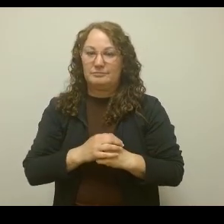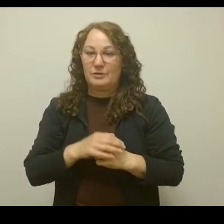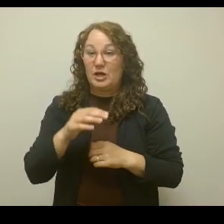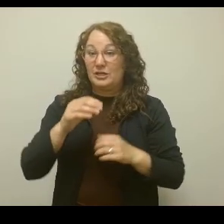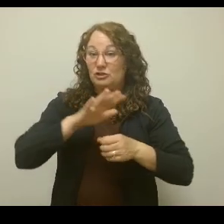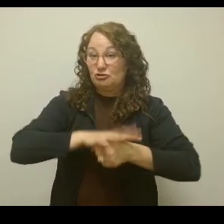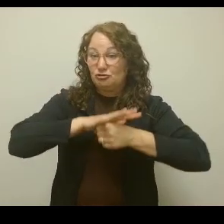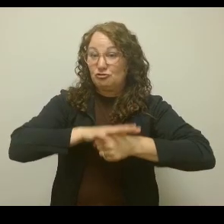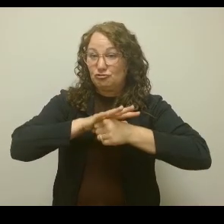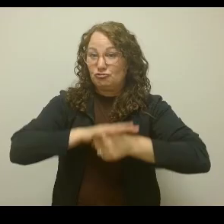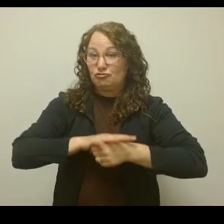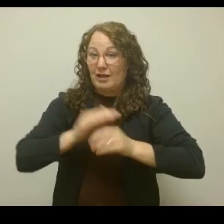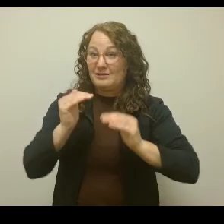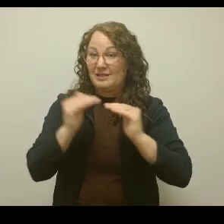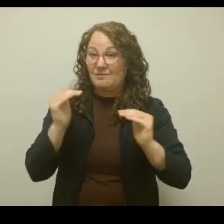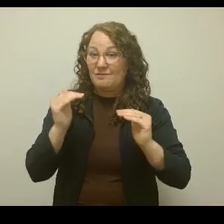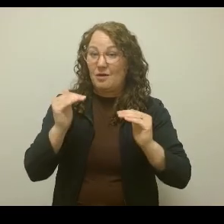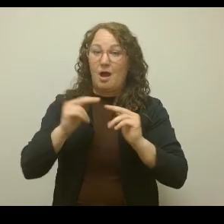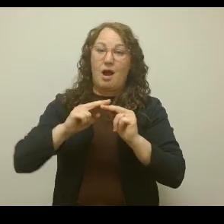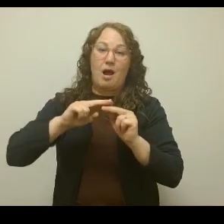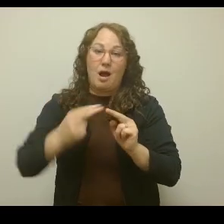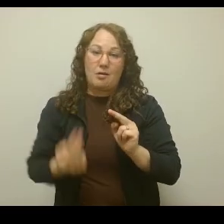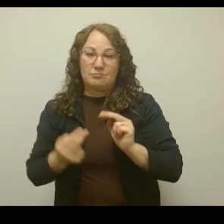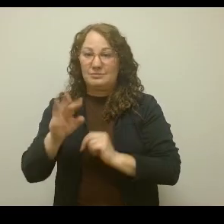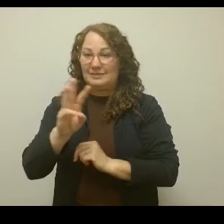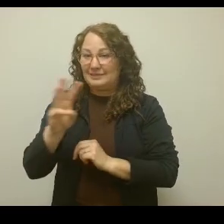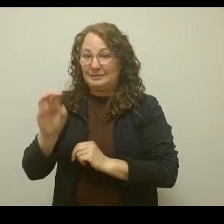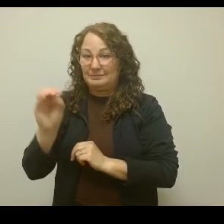than 66%.